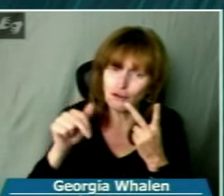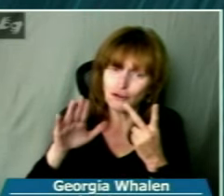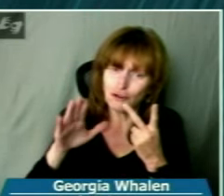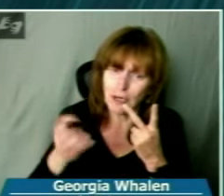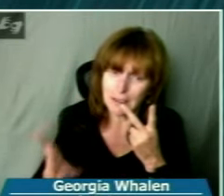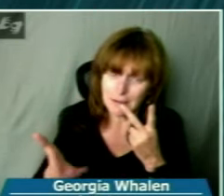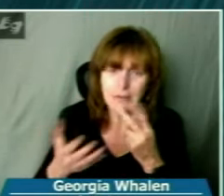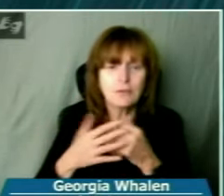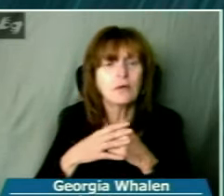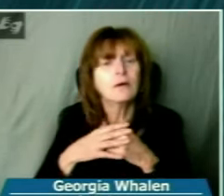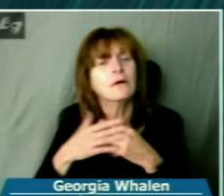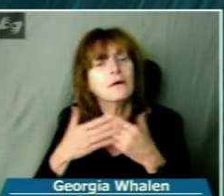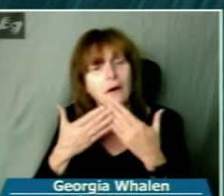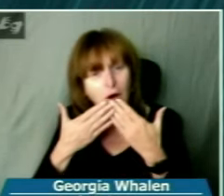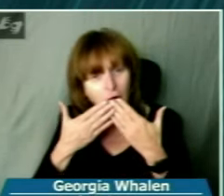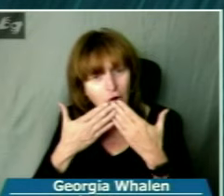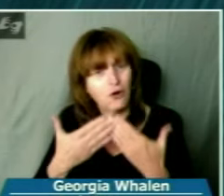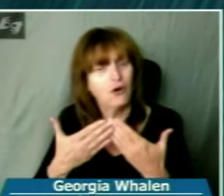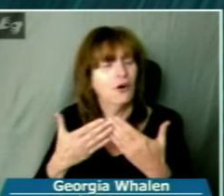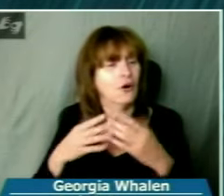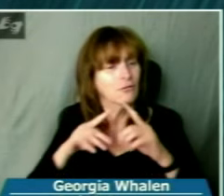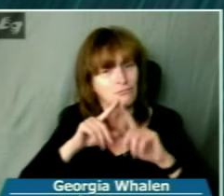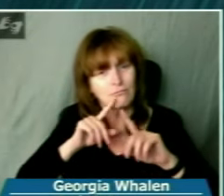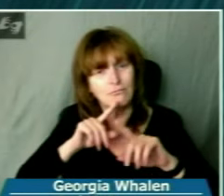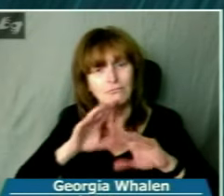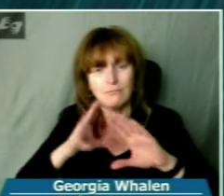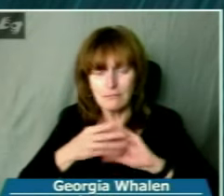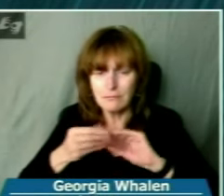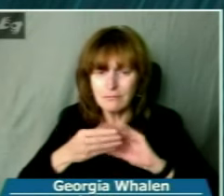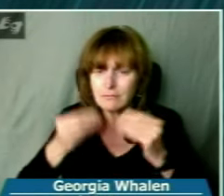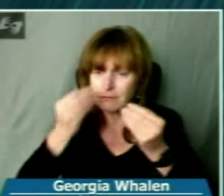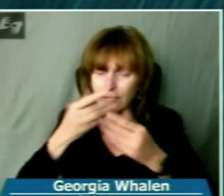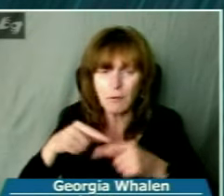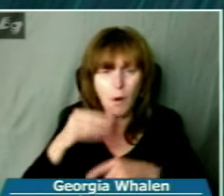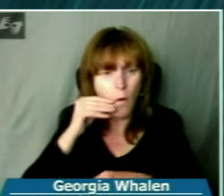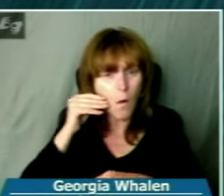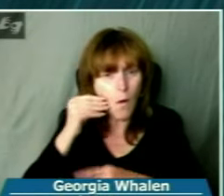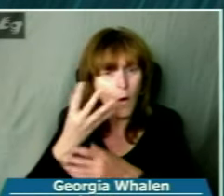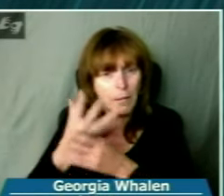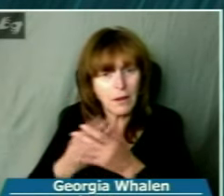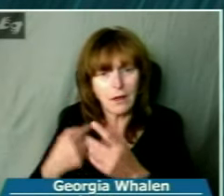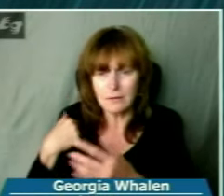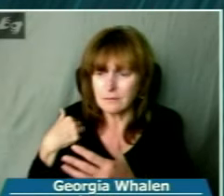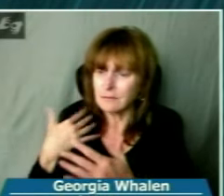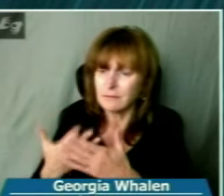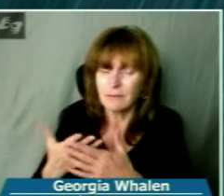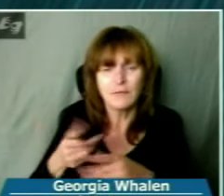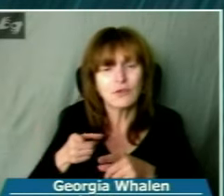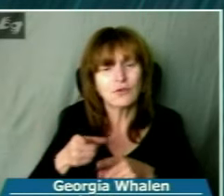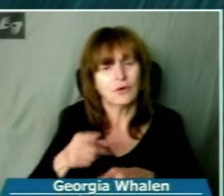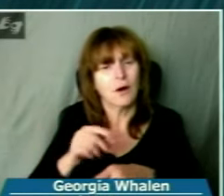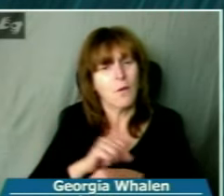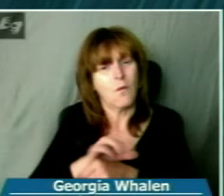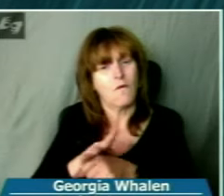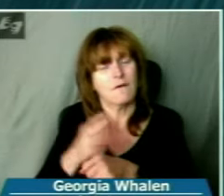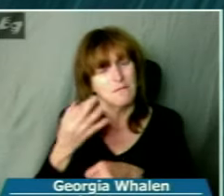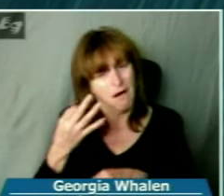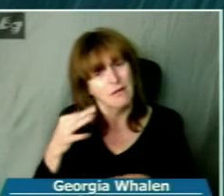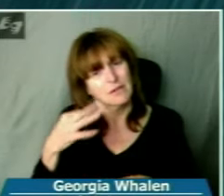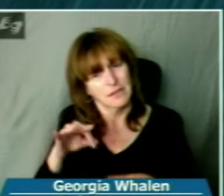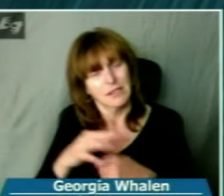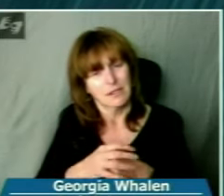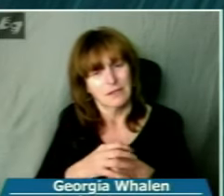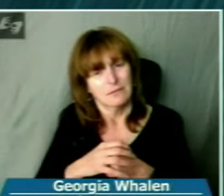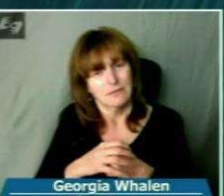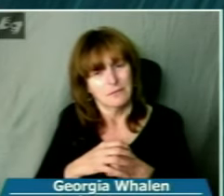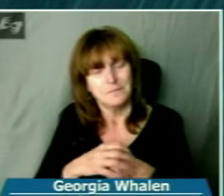answer questions about assisting Hamilton's vulnerable populations during COVID-19 and the COVID-19 emergency. And,